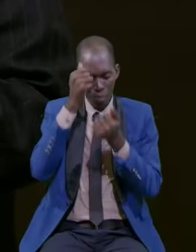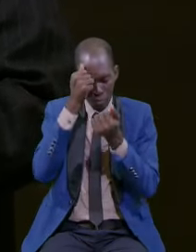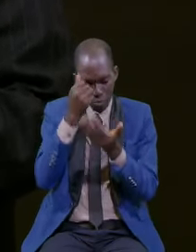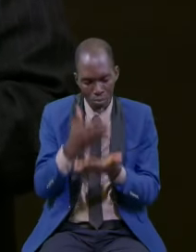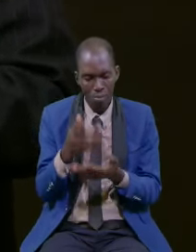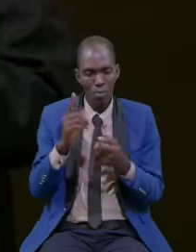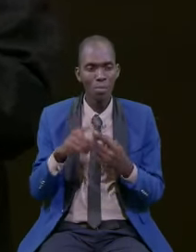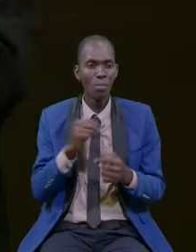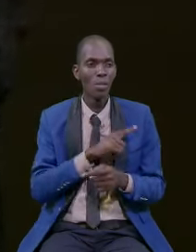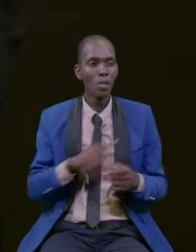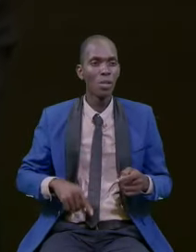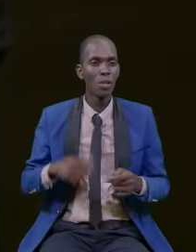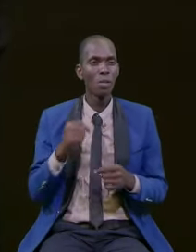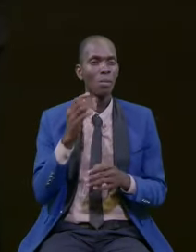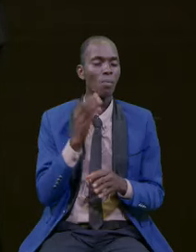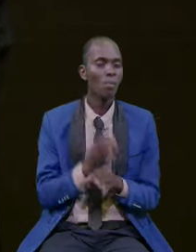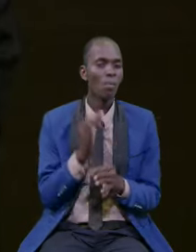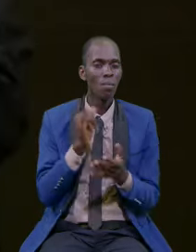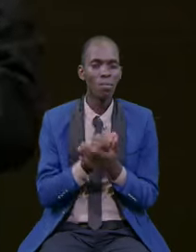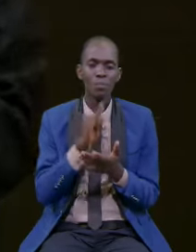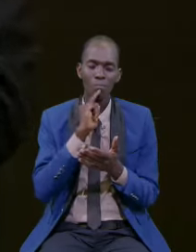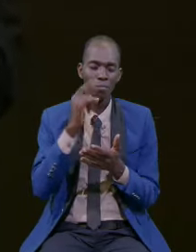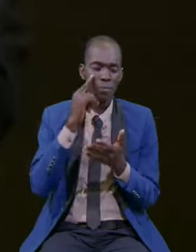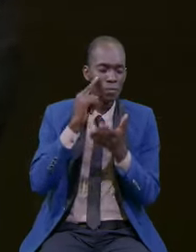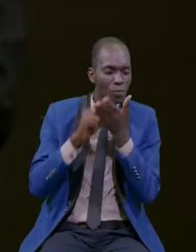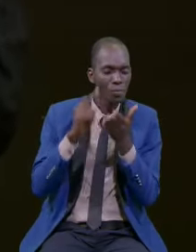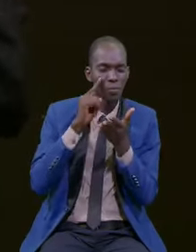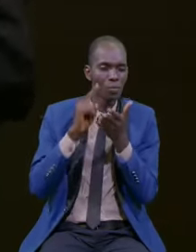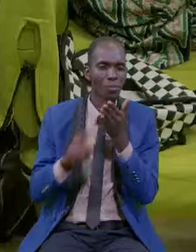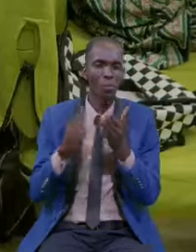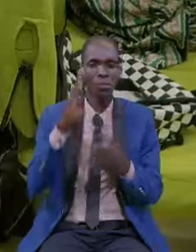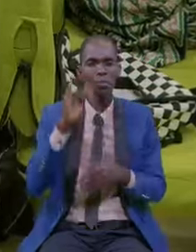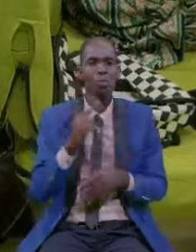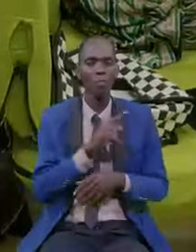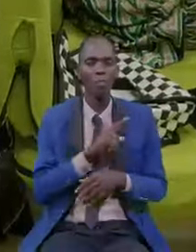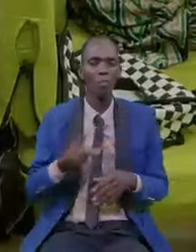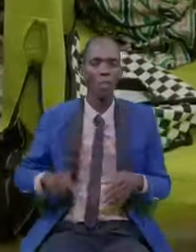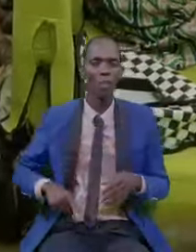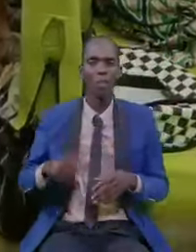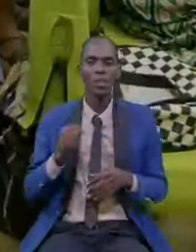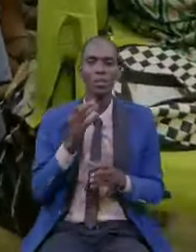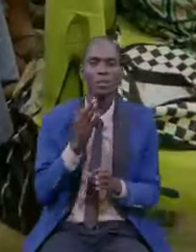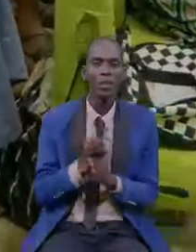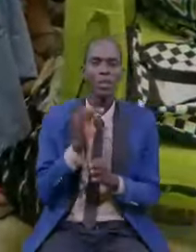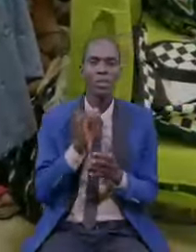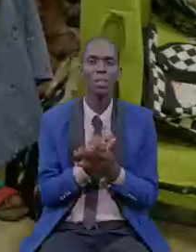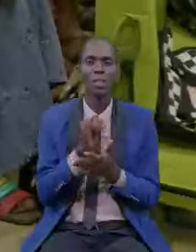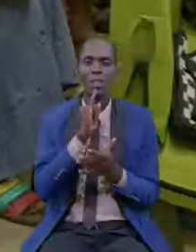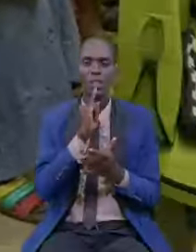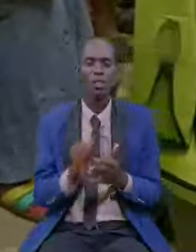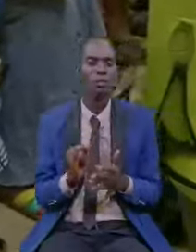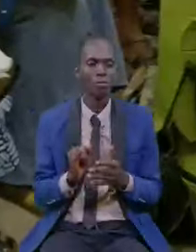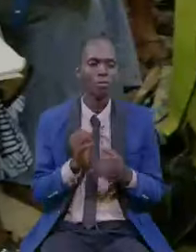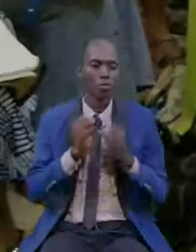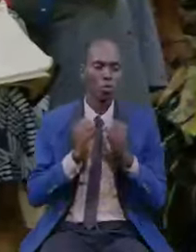faith that is observable by the Lord and by such, and the faith that is occupied in the Lord, in